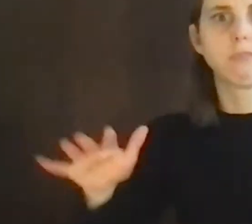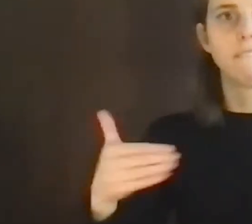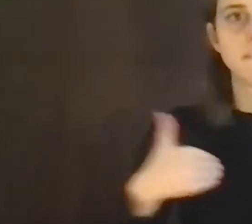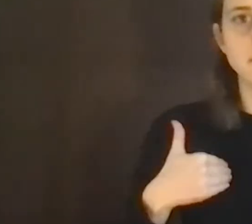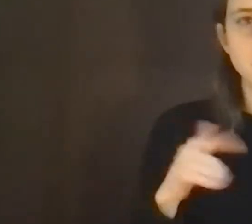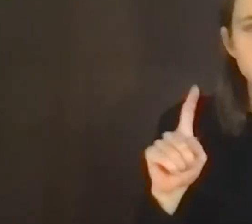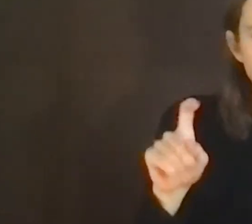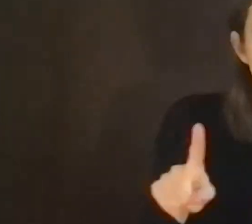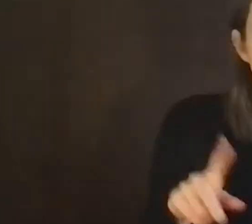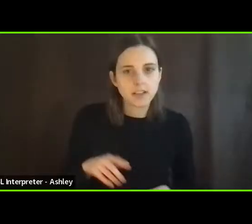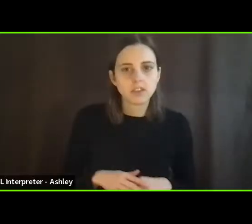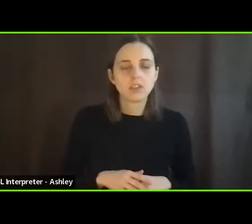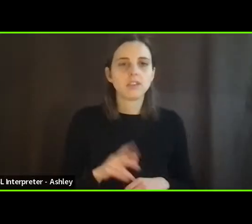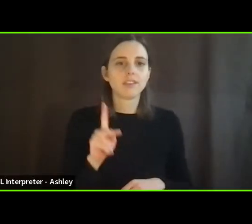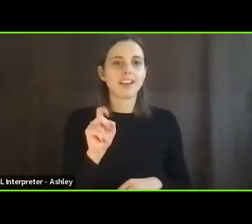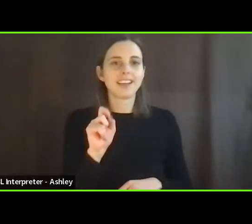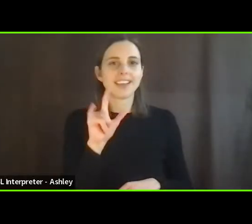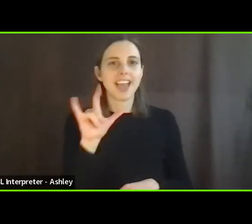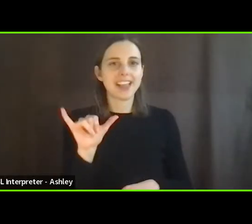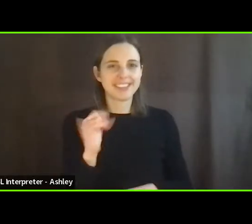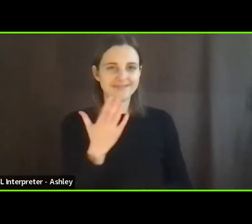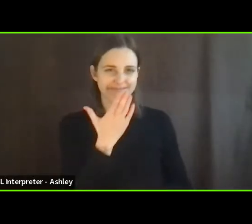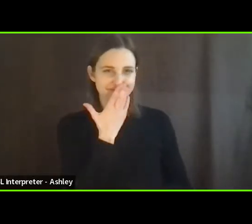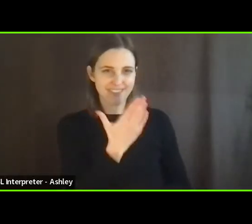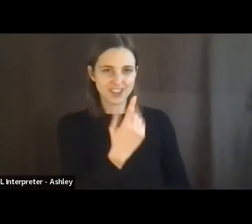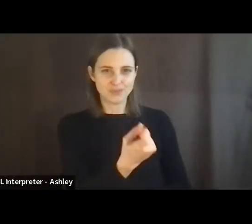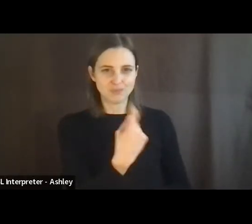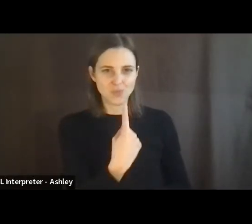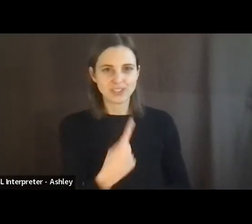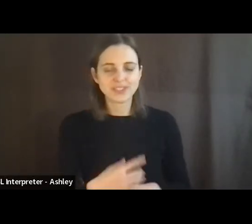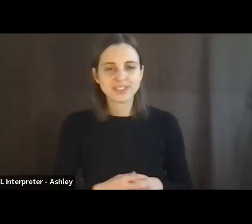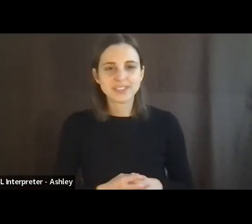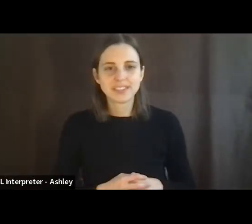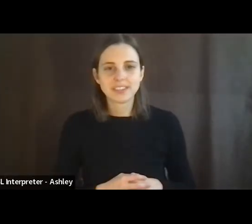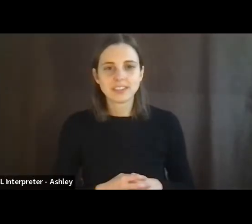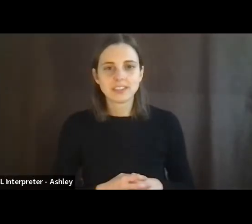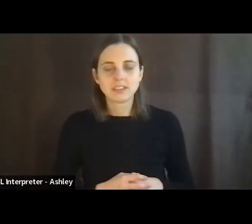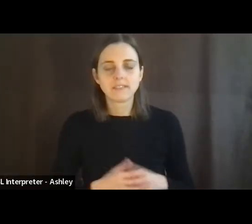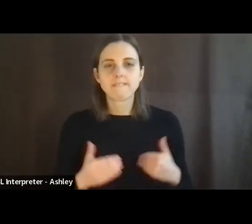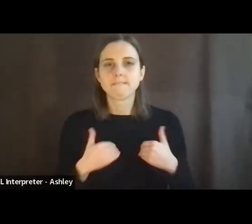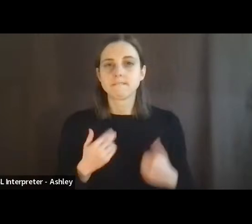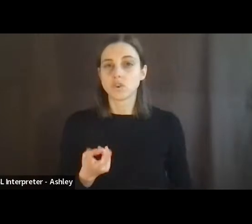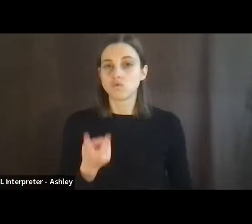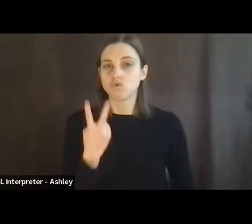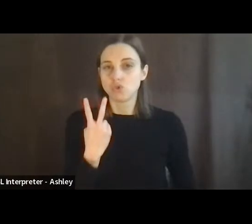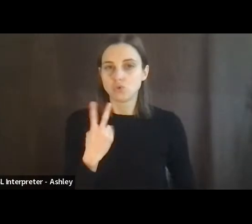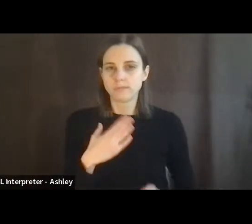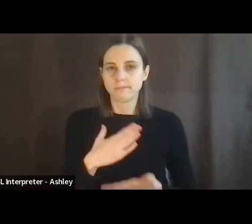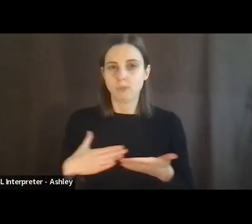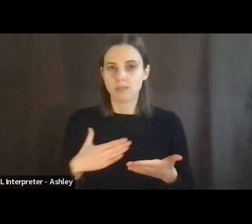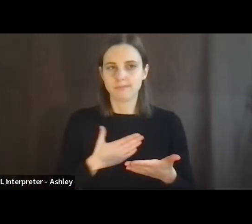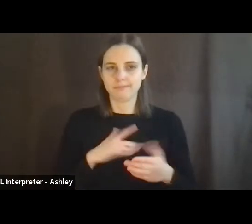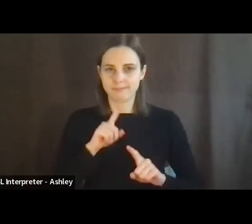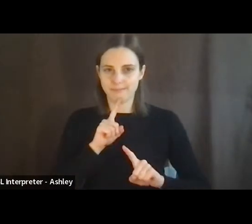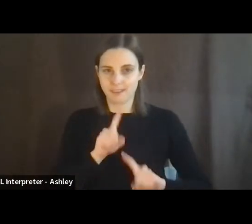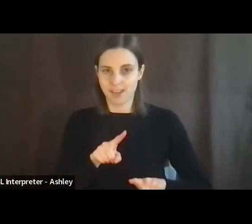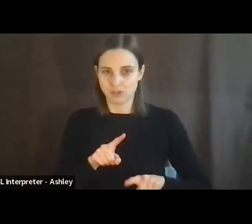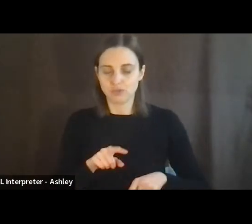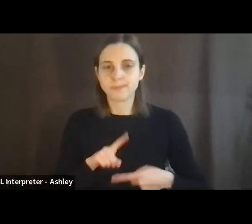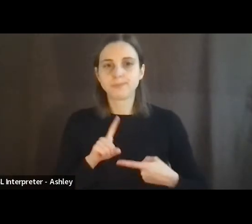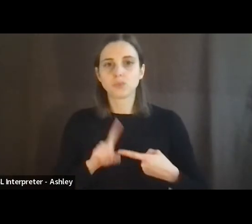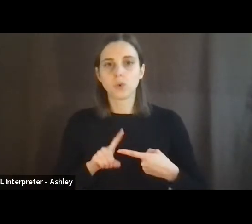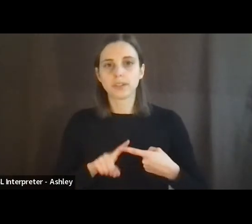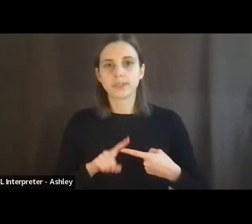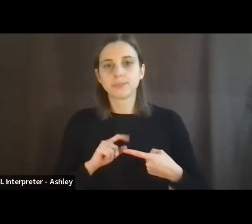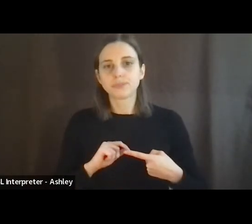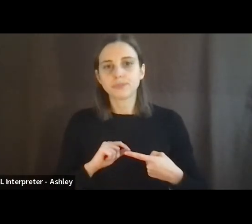Thank you for that question. And so I believe that there's sort of two pieces to the answer. So one piece was